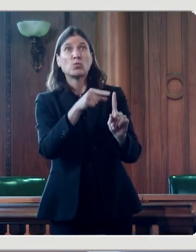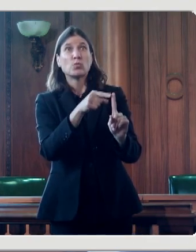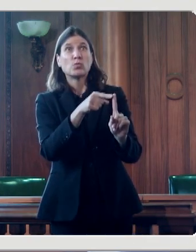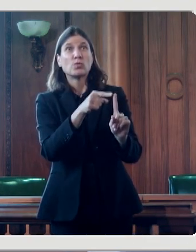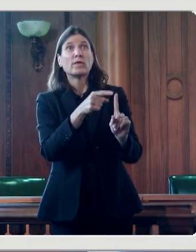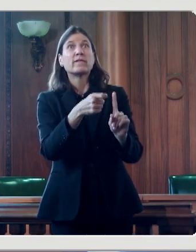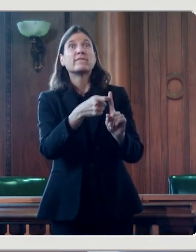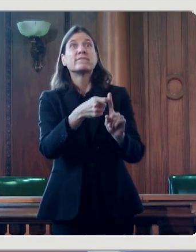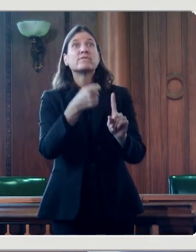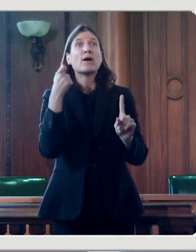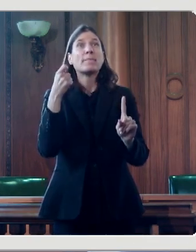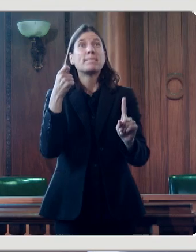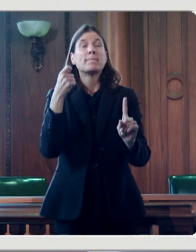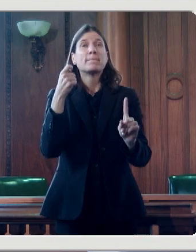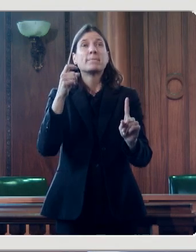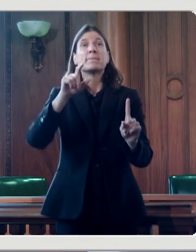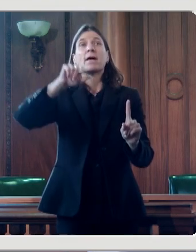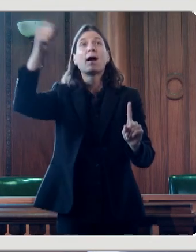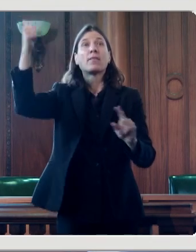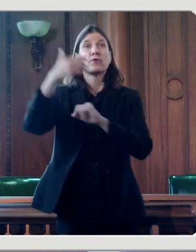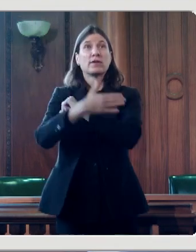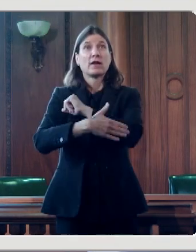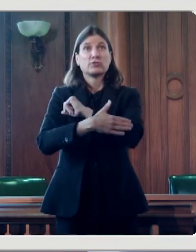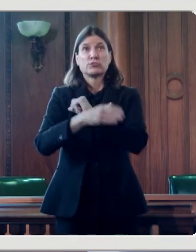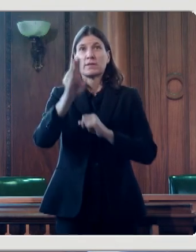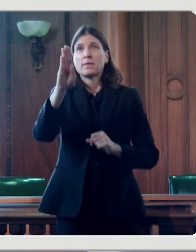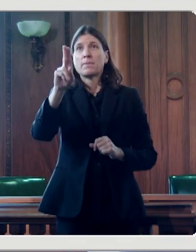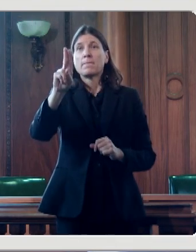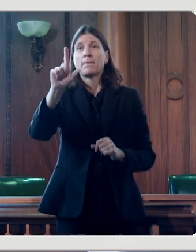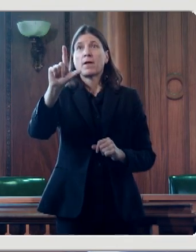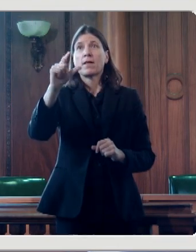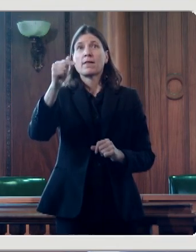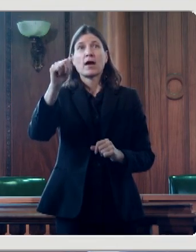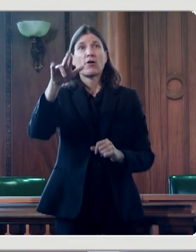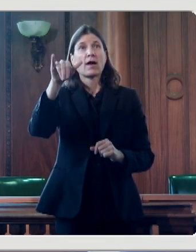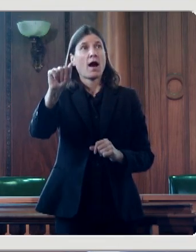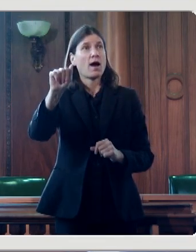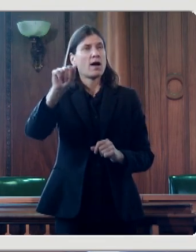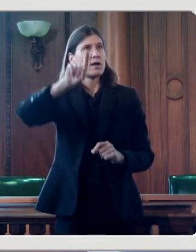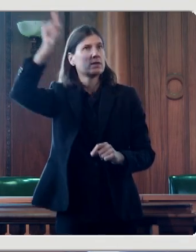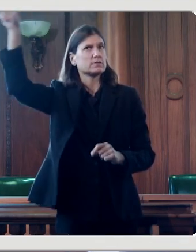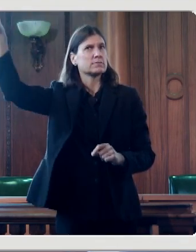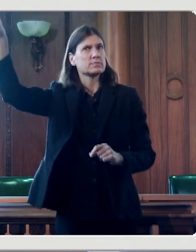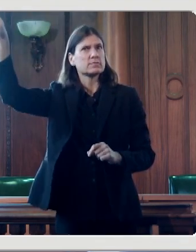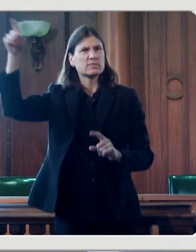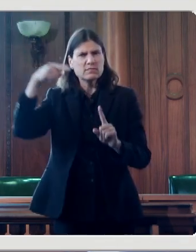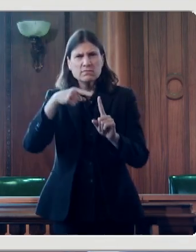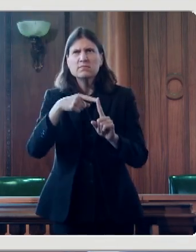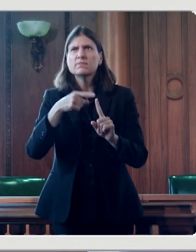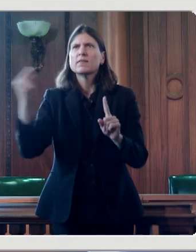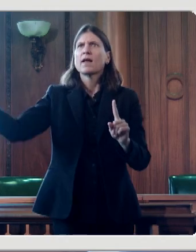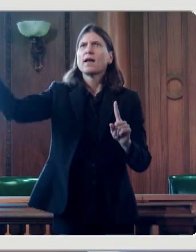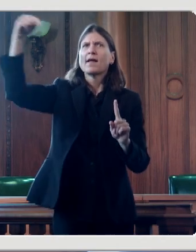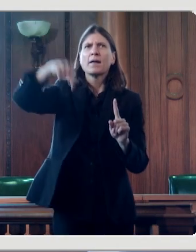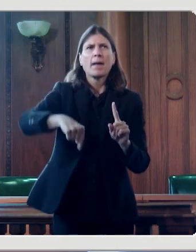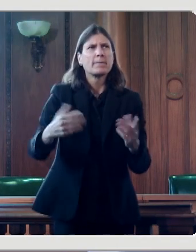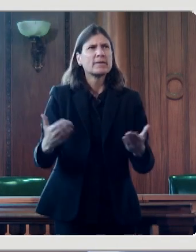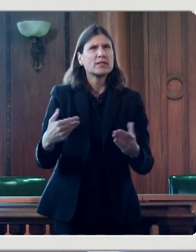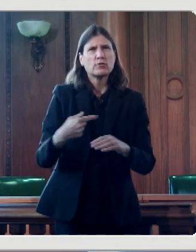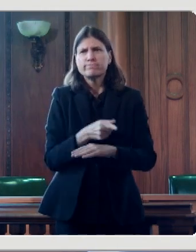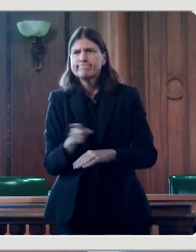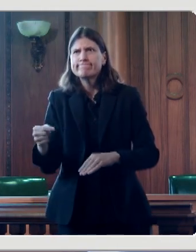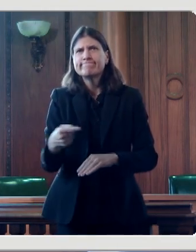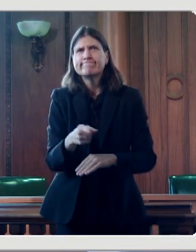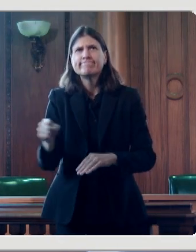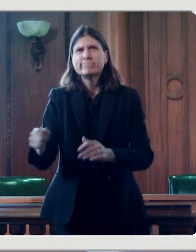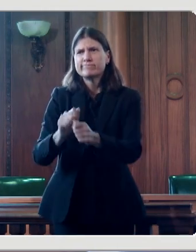Maine. He's had numerous run-ins with threats to officials